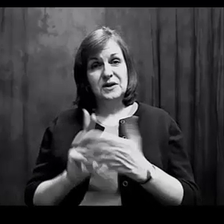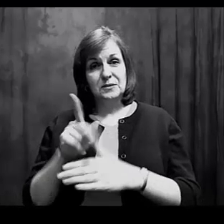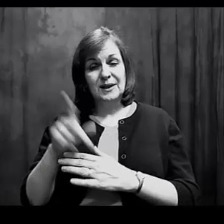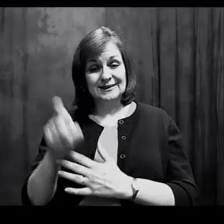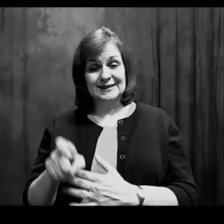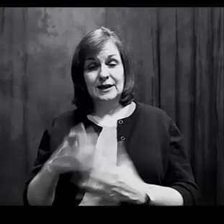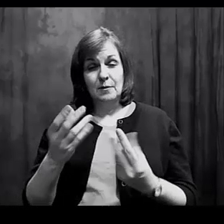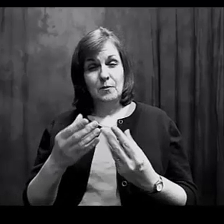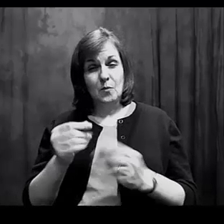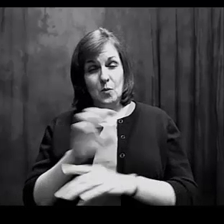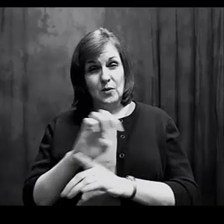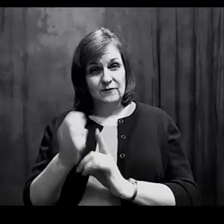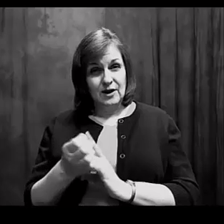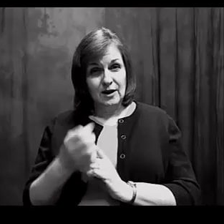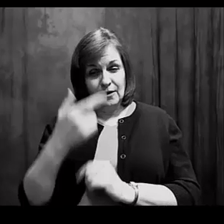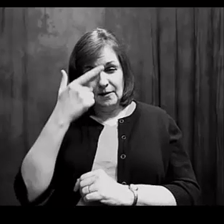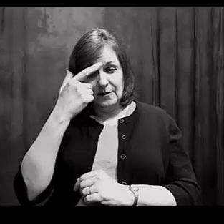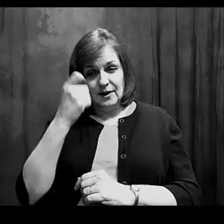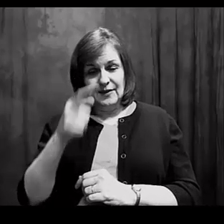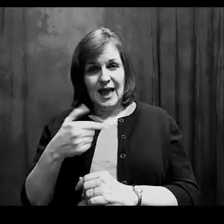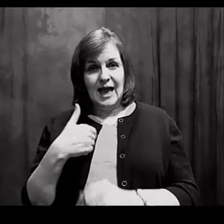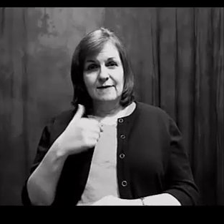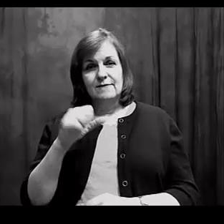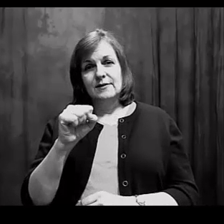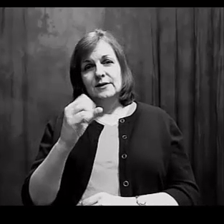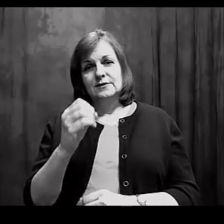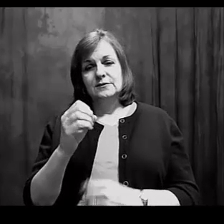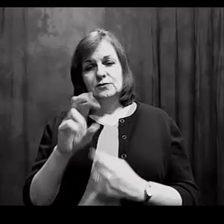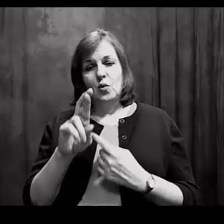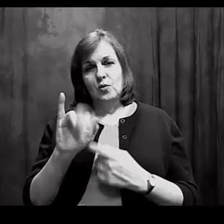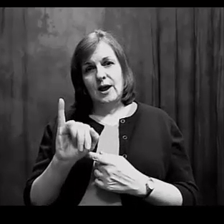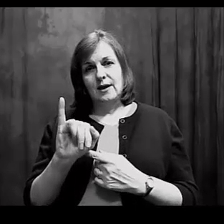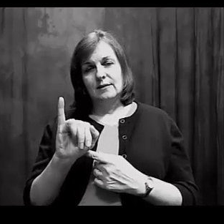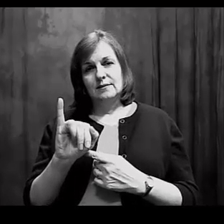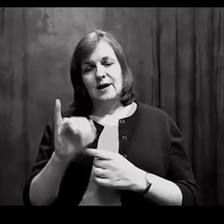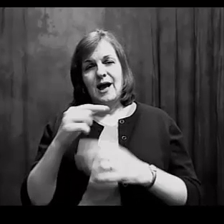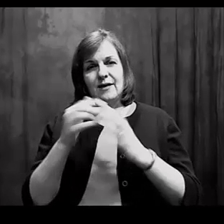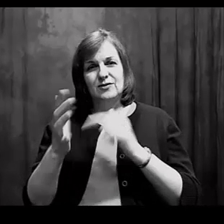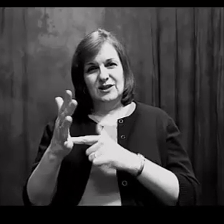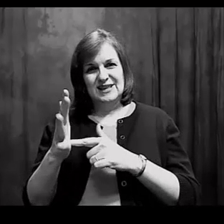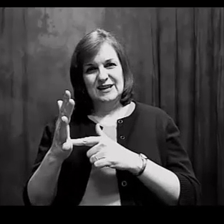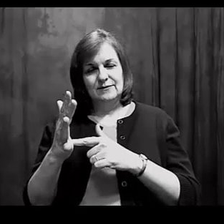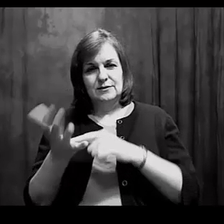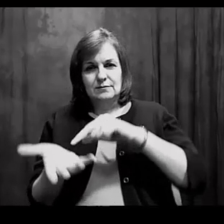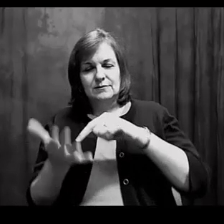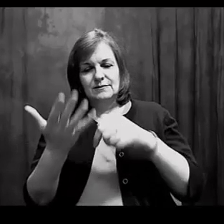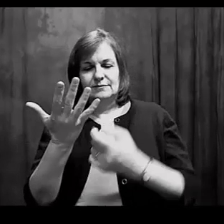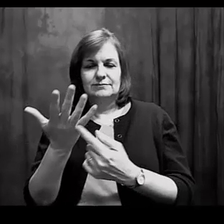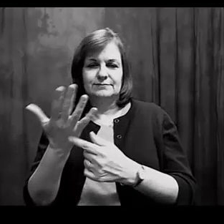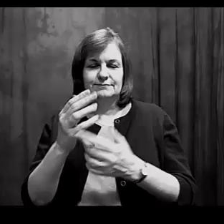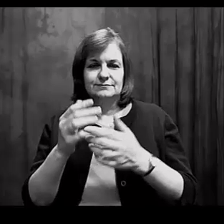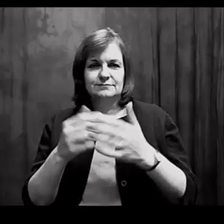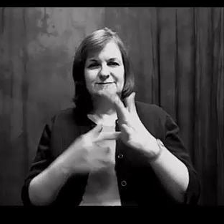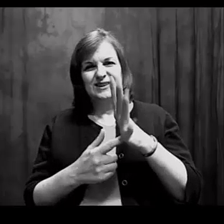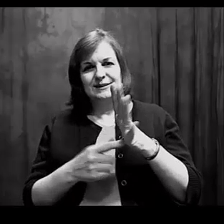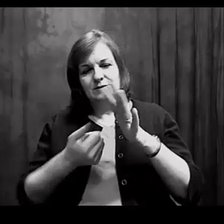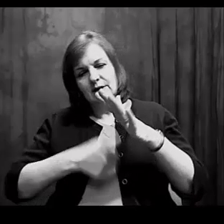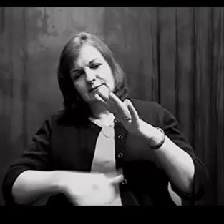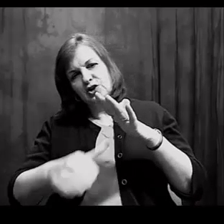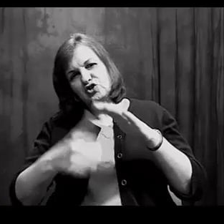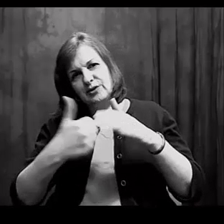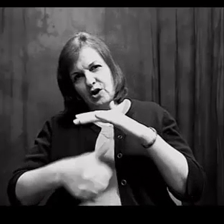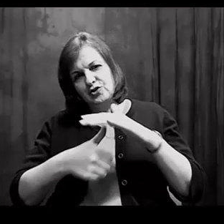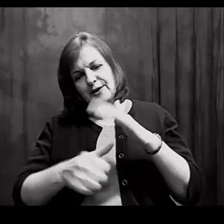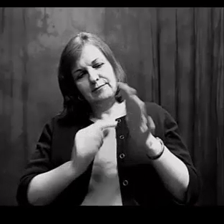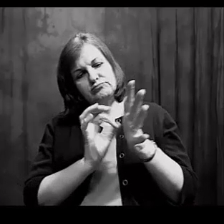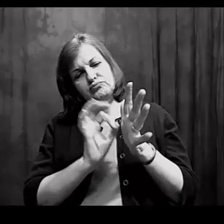regular plants that we think of. The reason they need to be in moist environments is they actually have these things known as